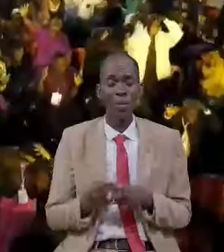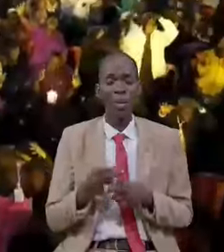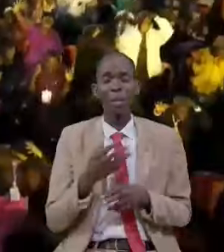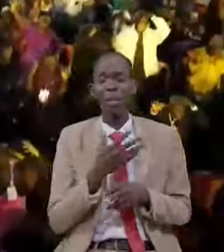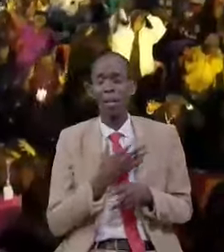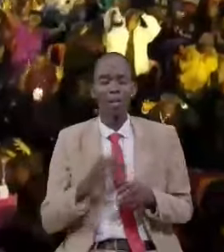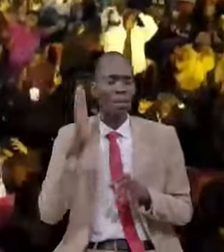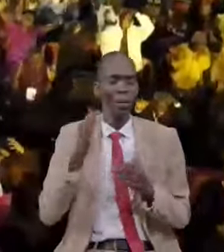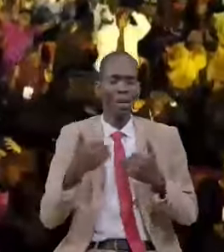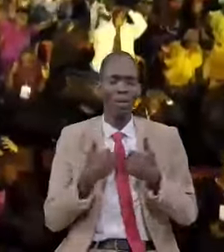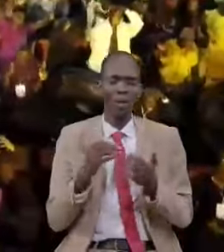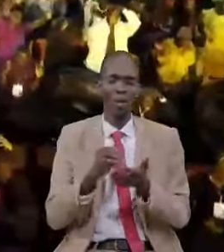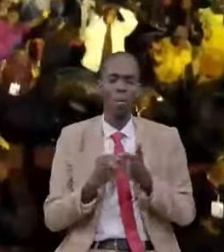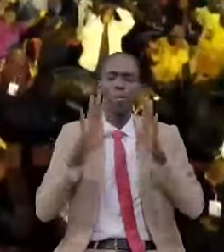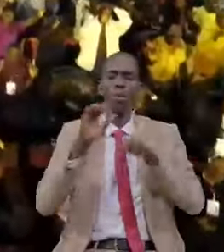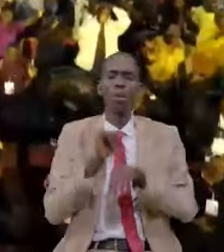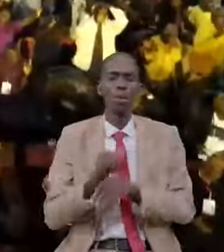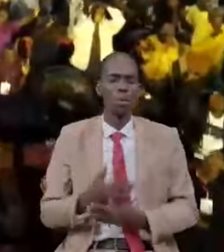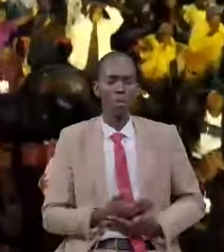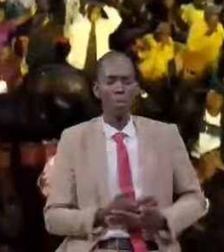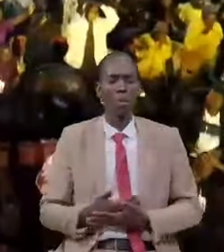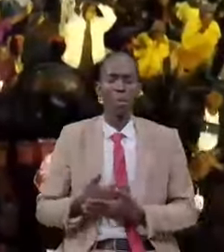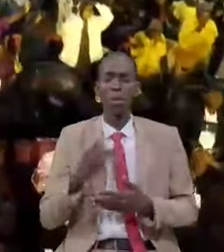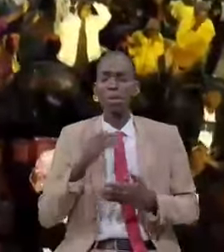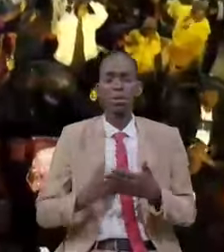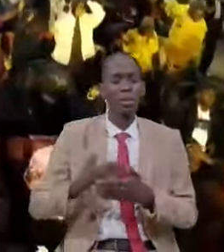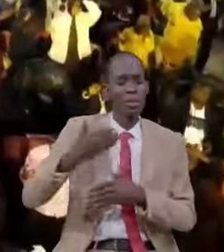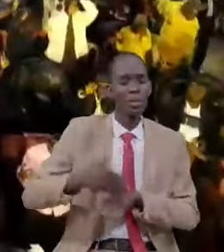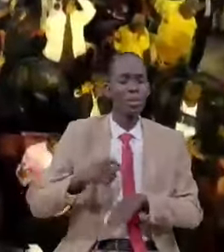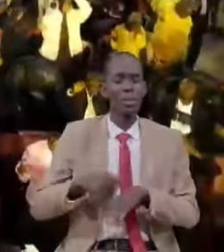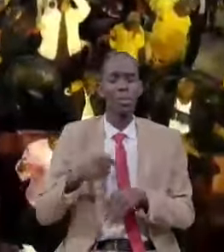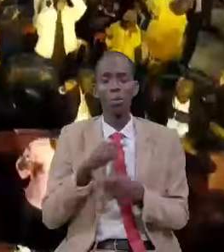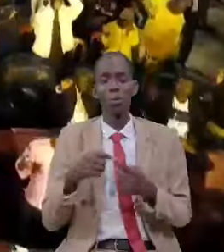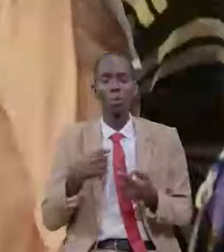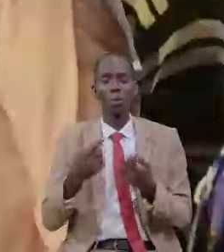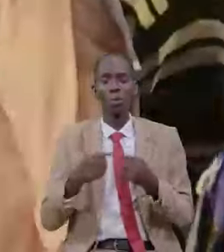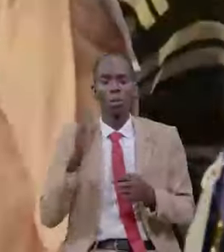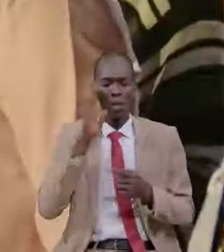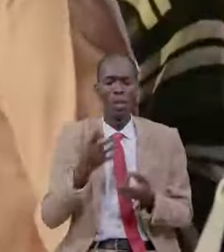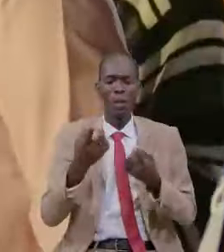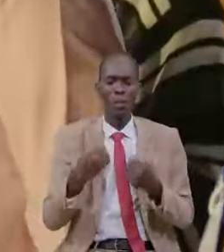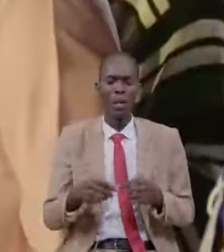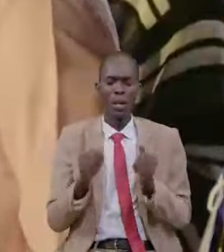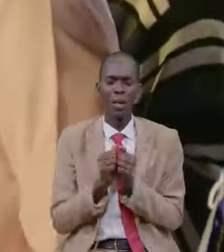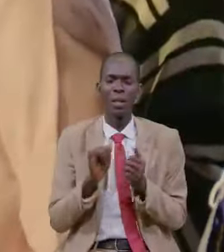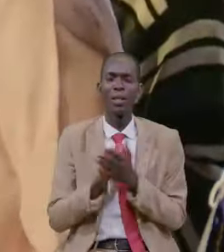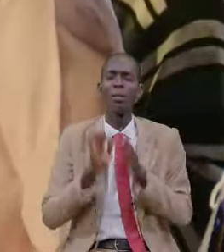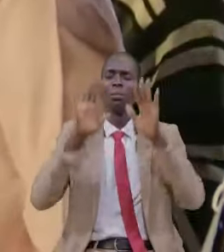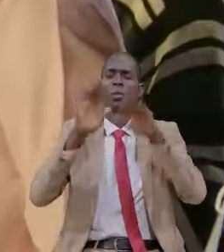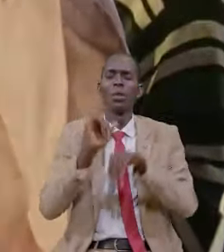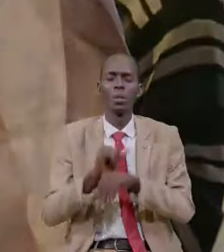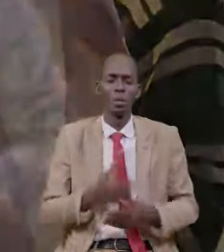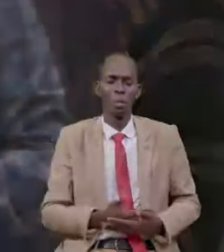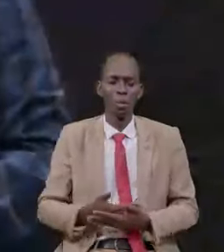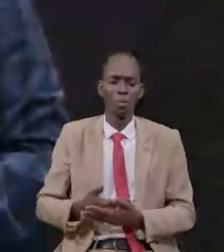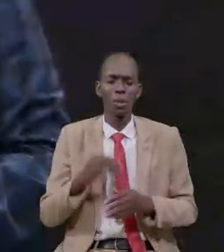baby. And next time when we come, you'll come with that miracle baby. I pray, Lord,